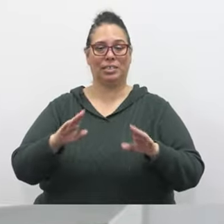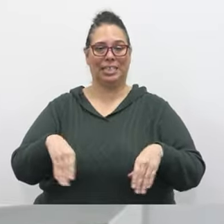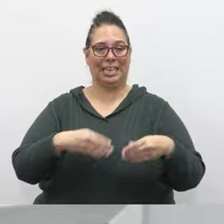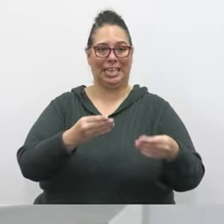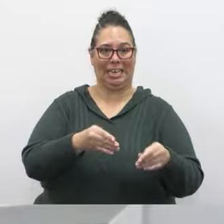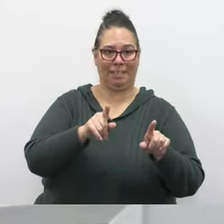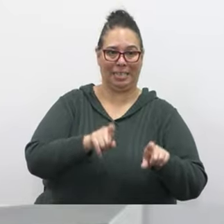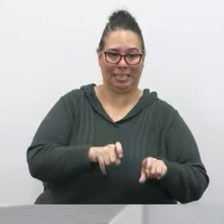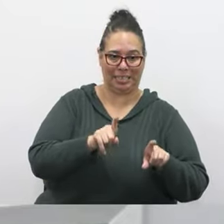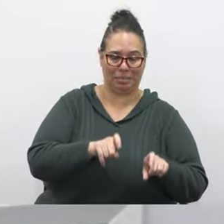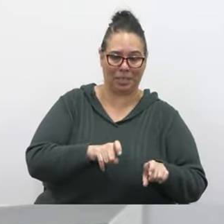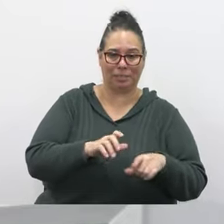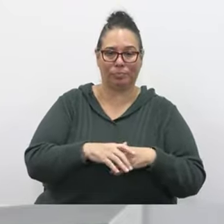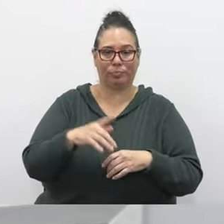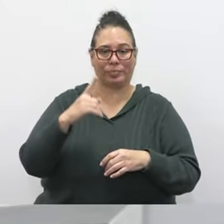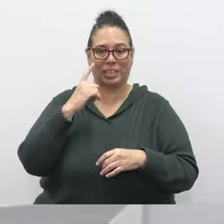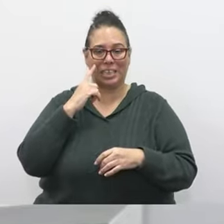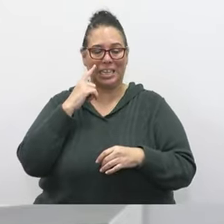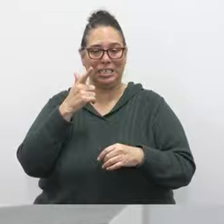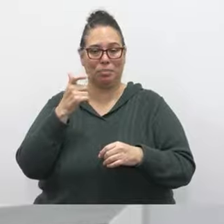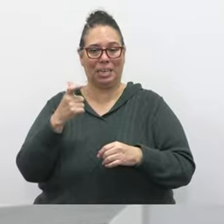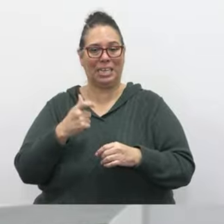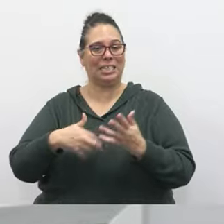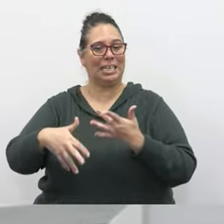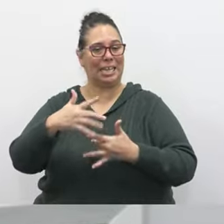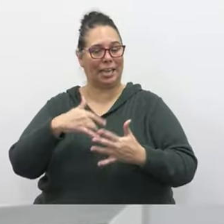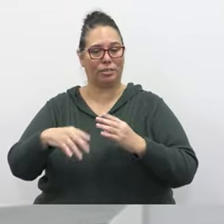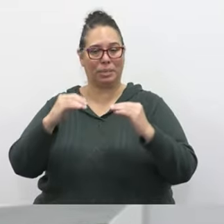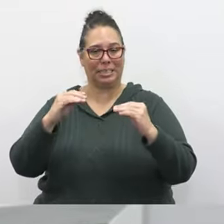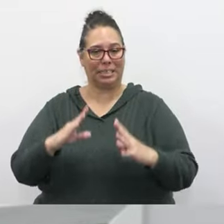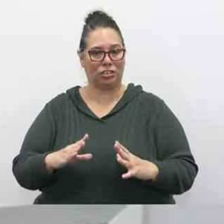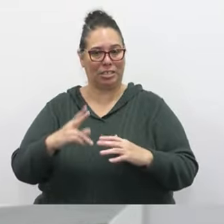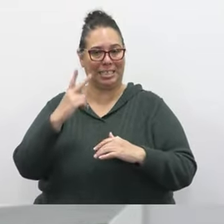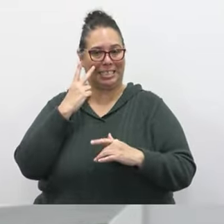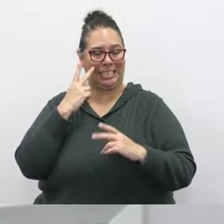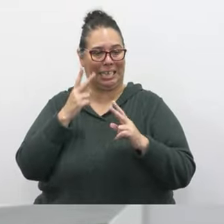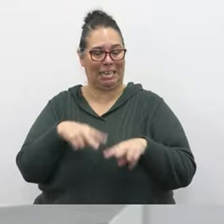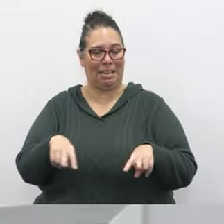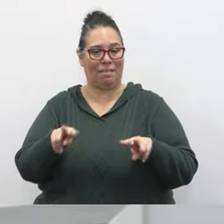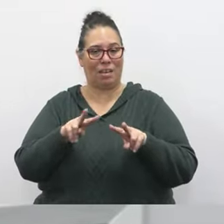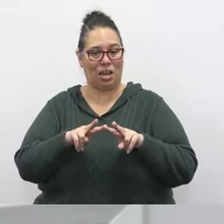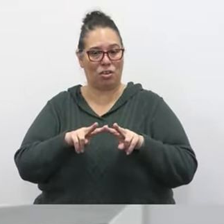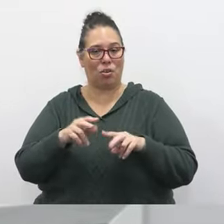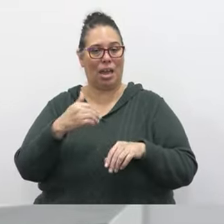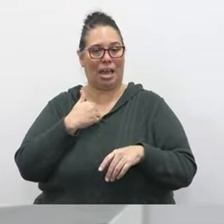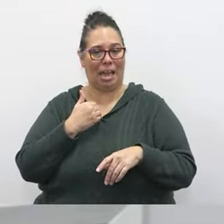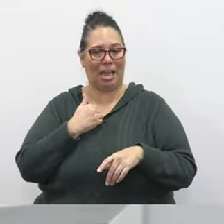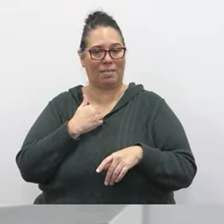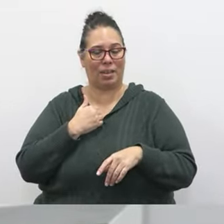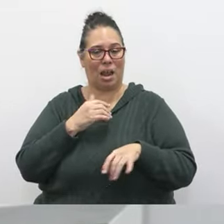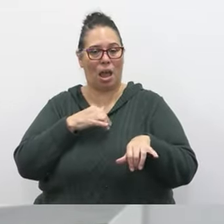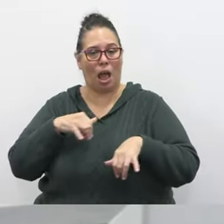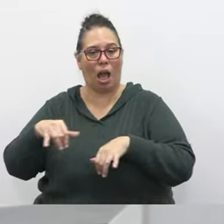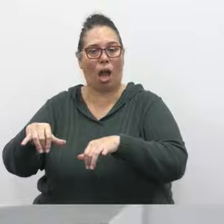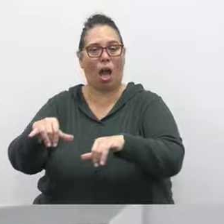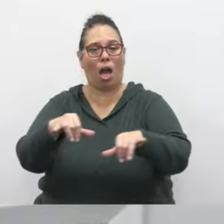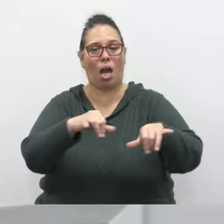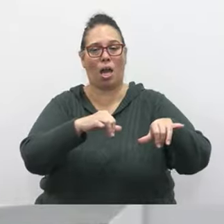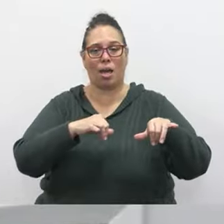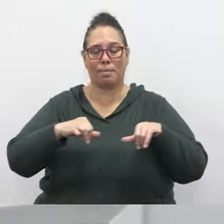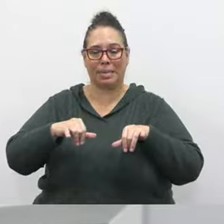assessment. I think that this has to do with the engagement of teachers and seeing the value of having a common assessment that they can use together. That's